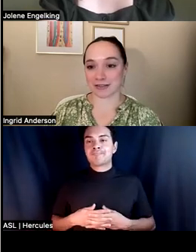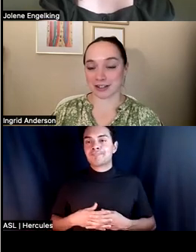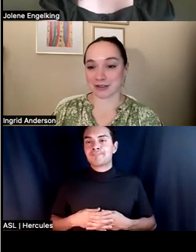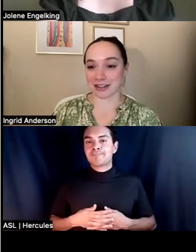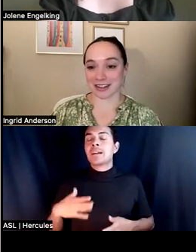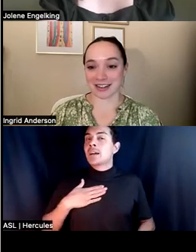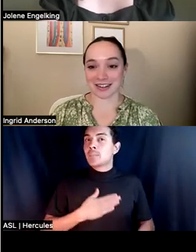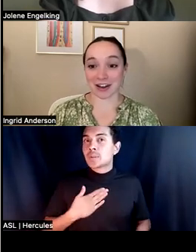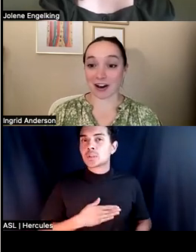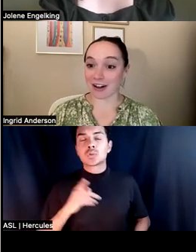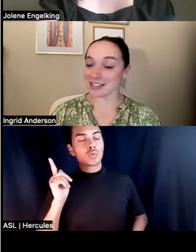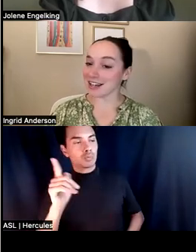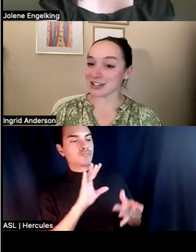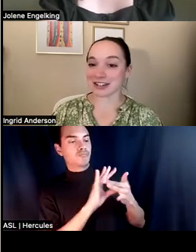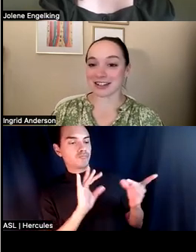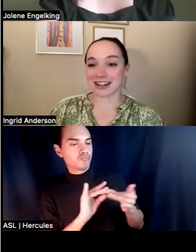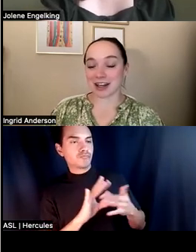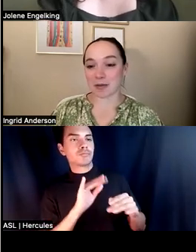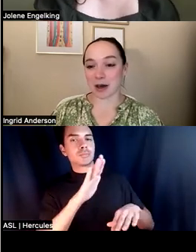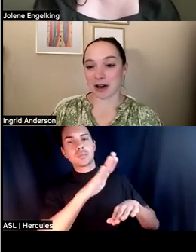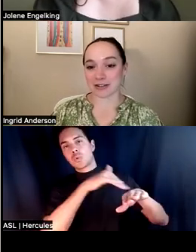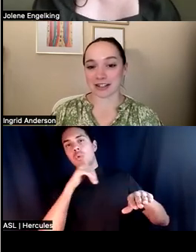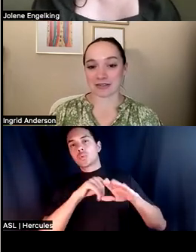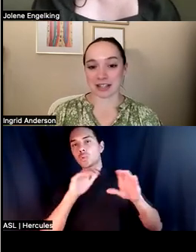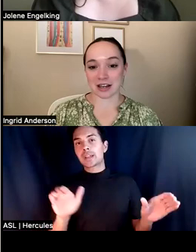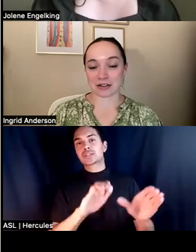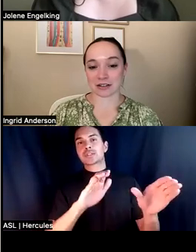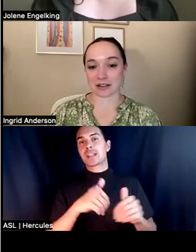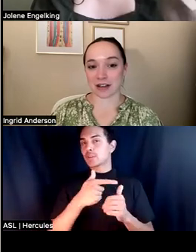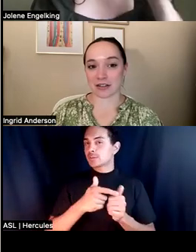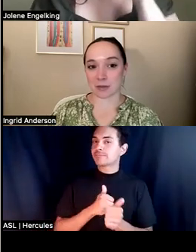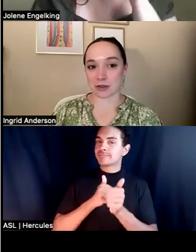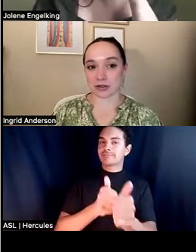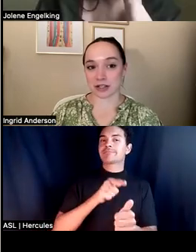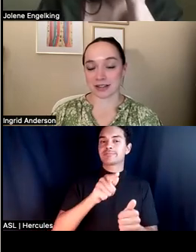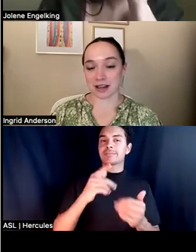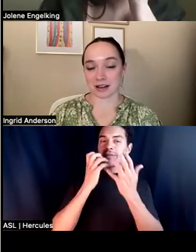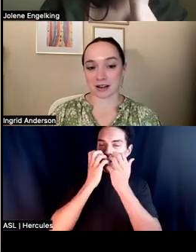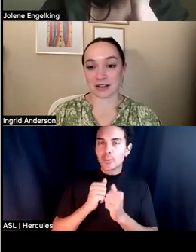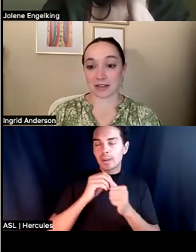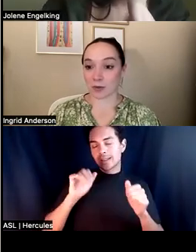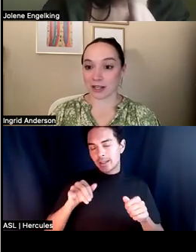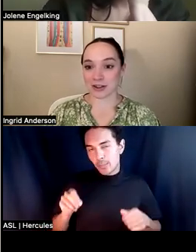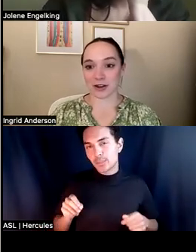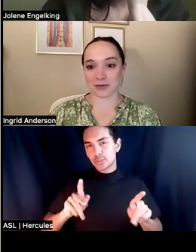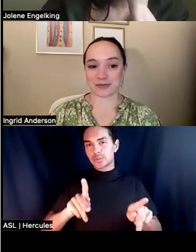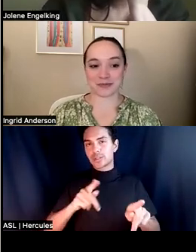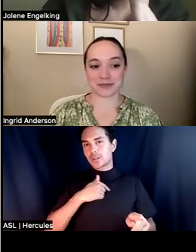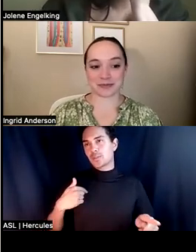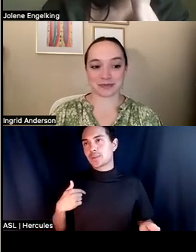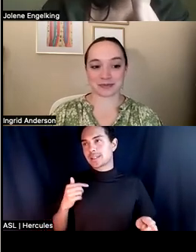kind of issuing the call to action about how to live these out and the opportunities that await us